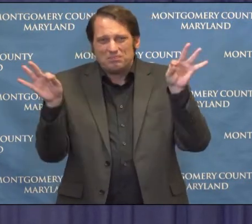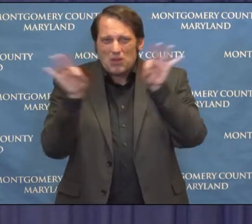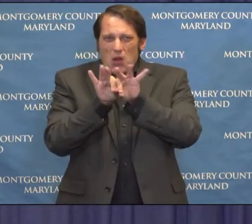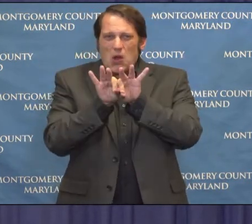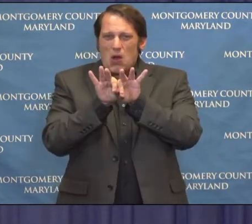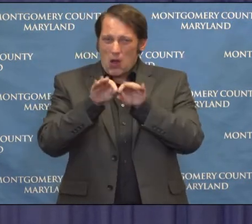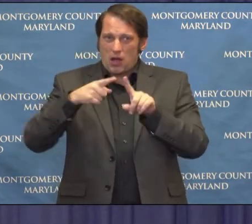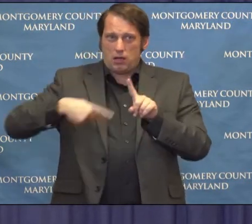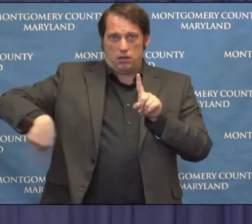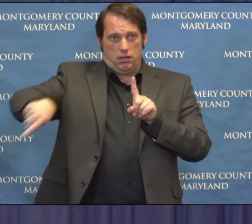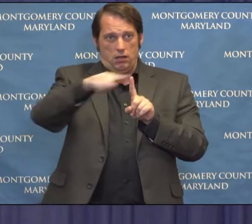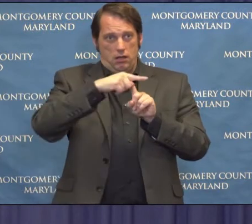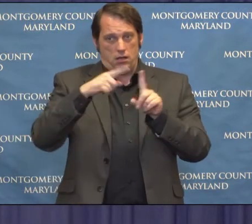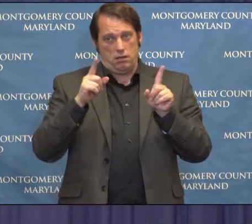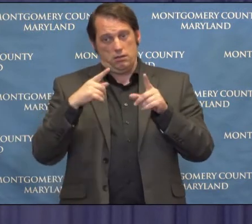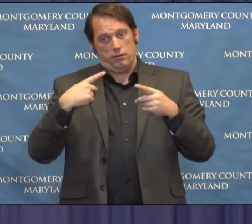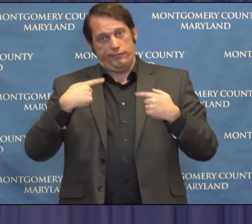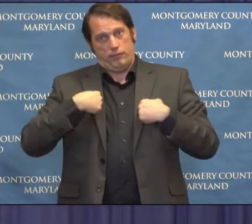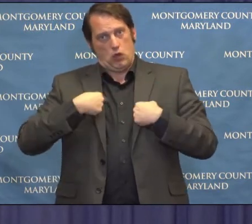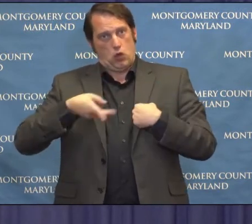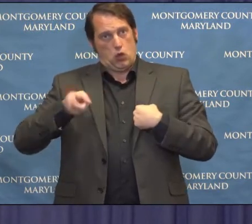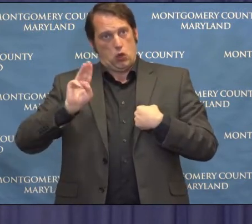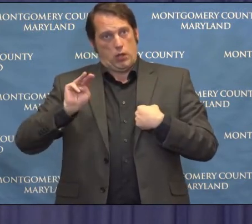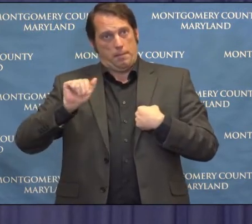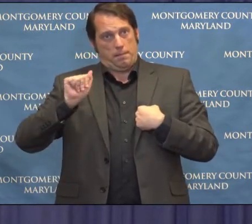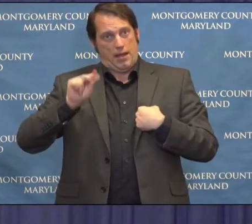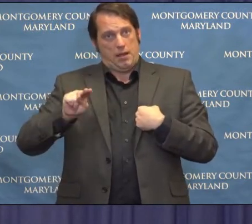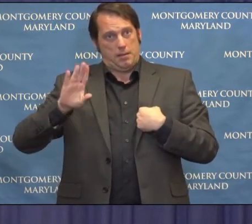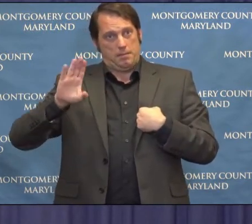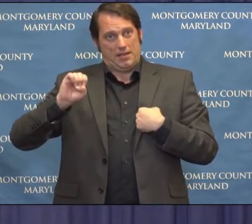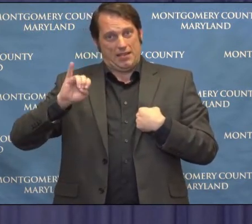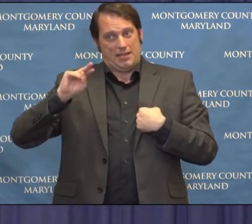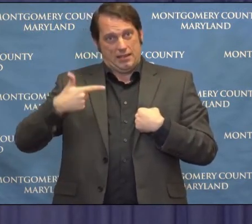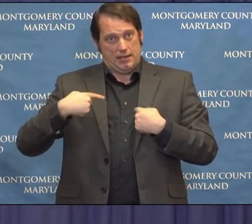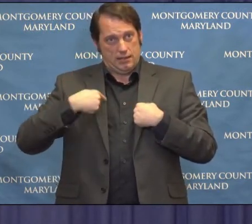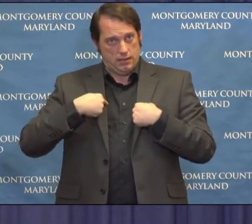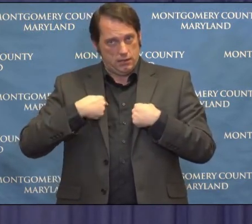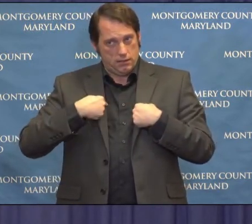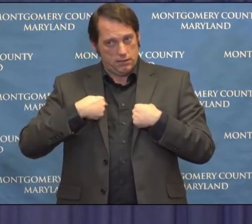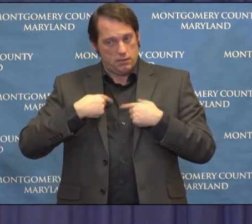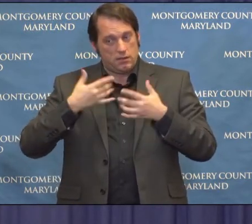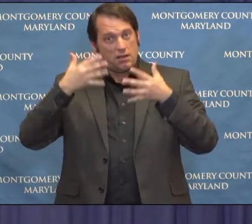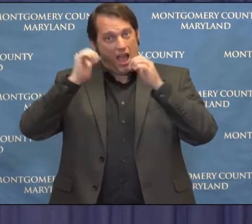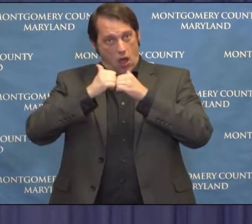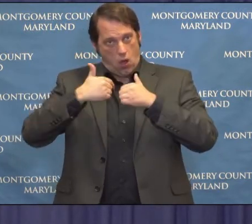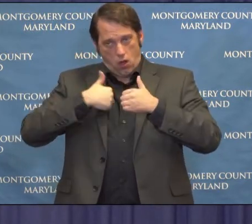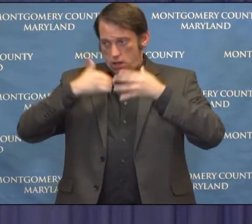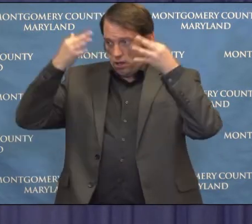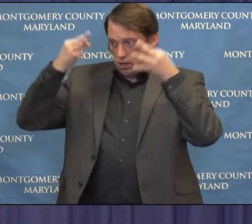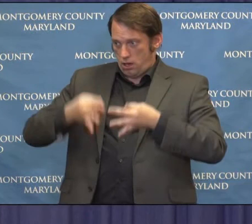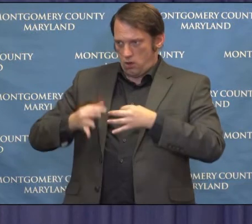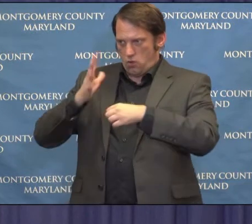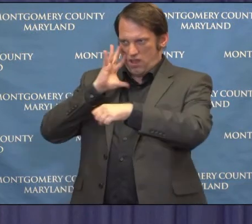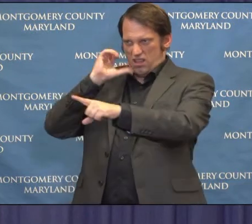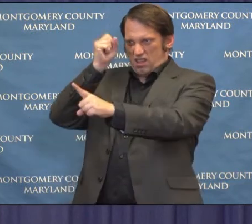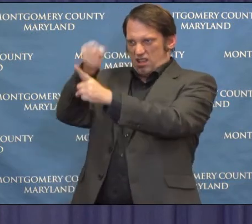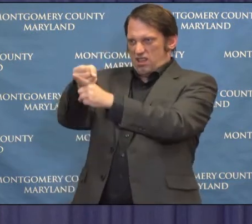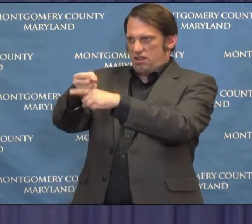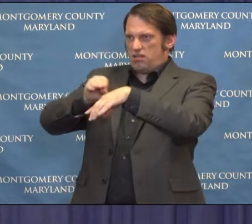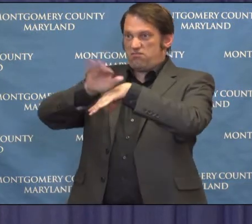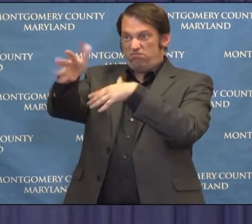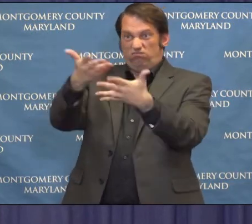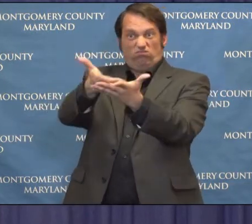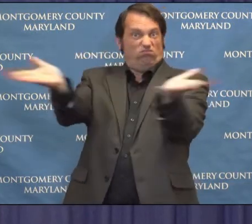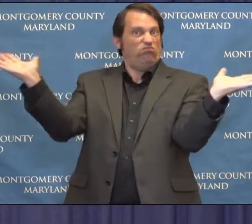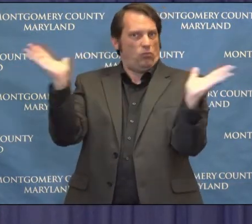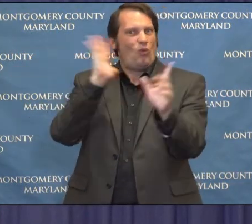front of you and say, it's human decisions that are going to make a difference. This, if it's anything in our lifetimes that's